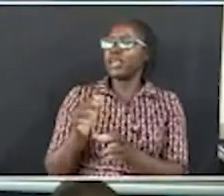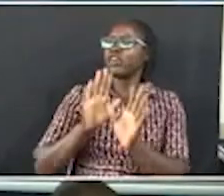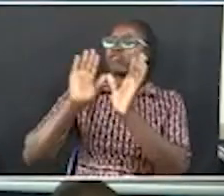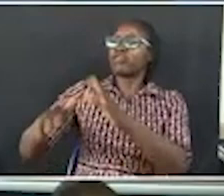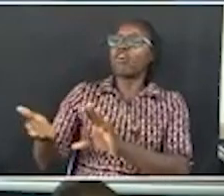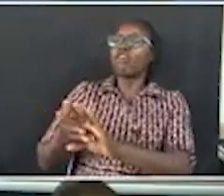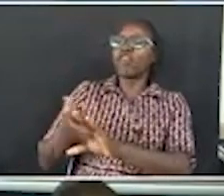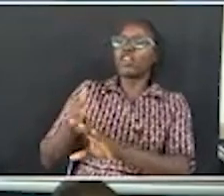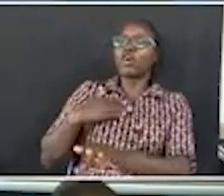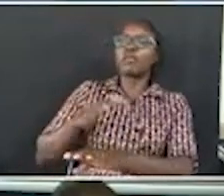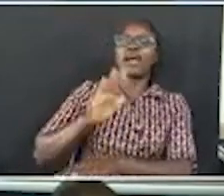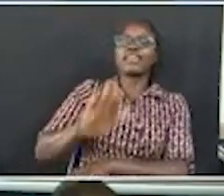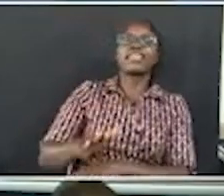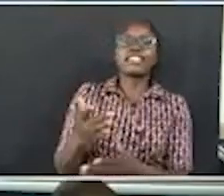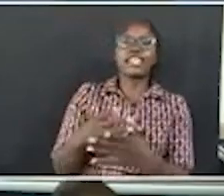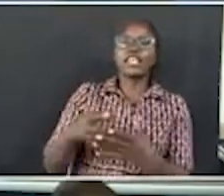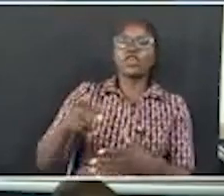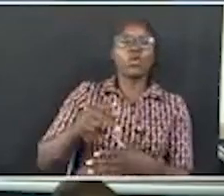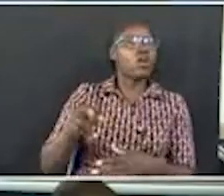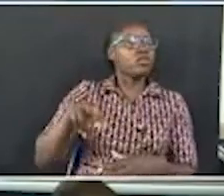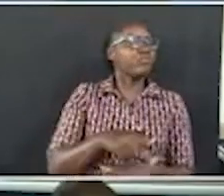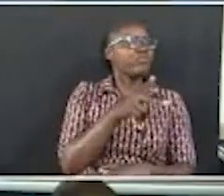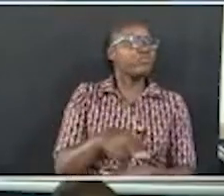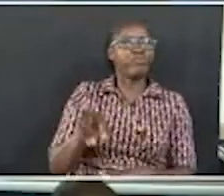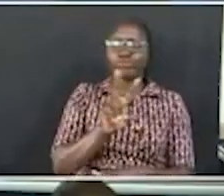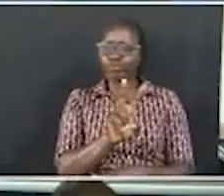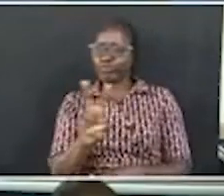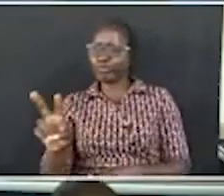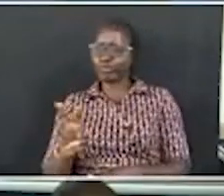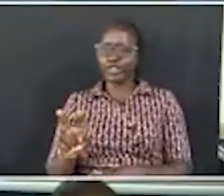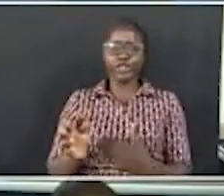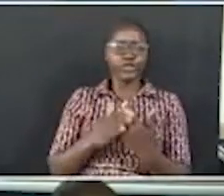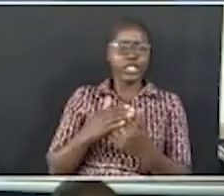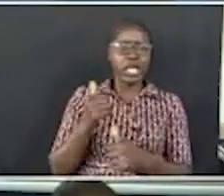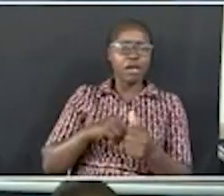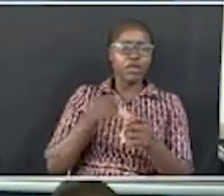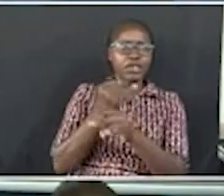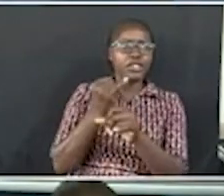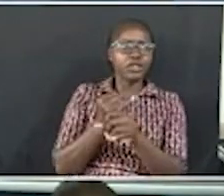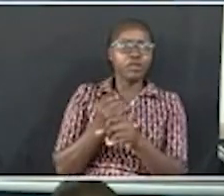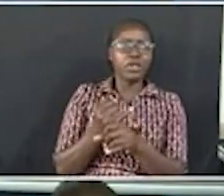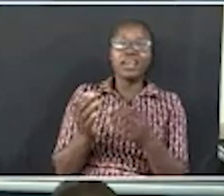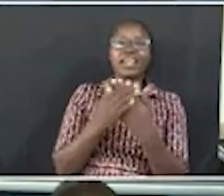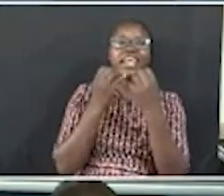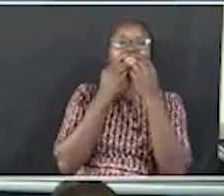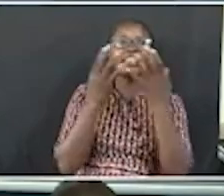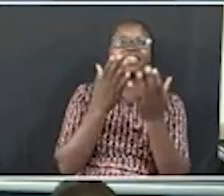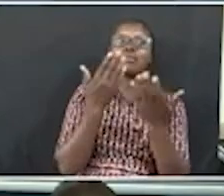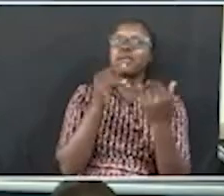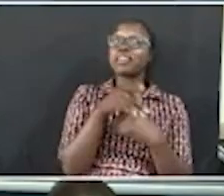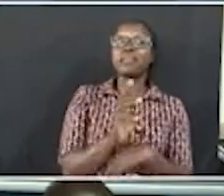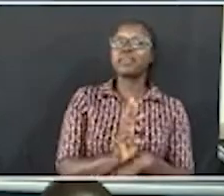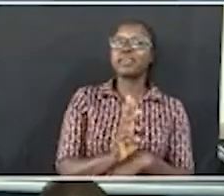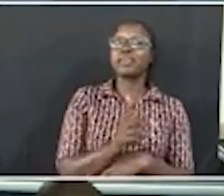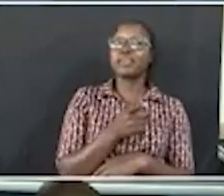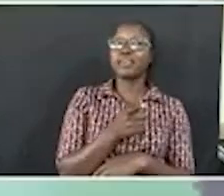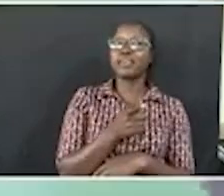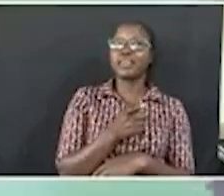that file on my desk? And you are walking around looking like you really care about the job. The job doesn't care about you, by the way.